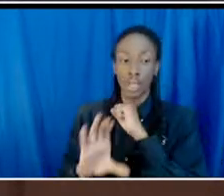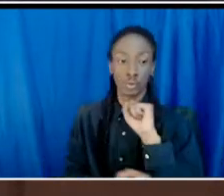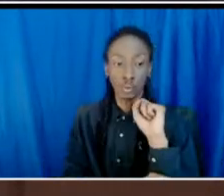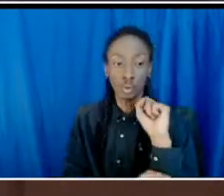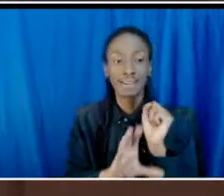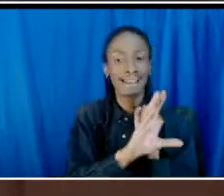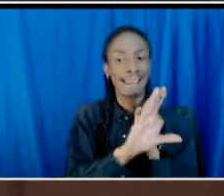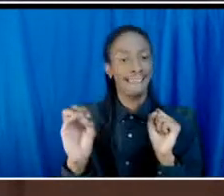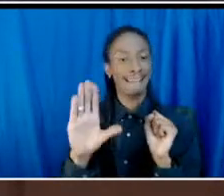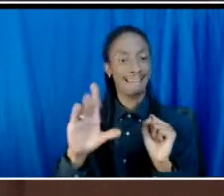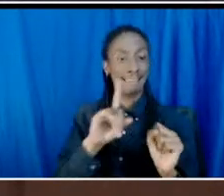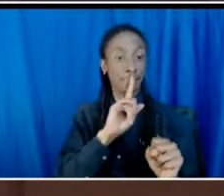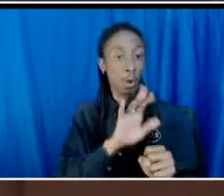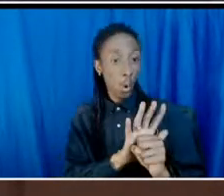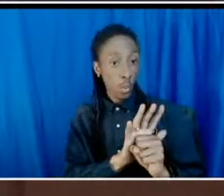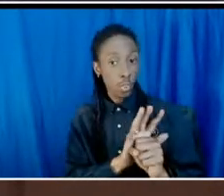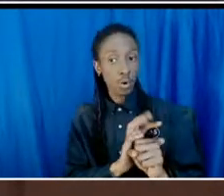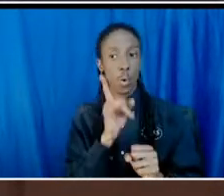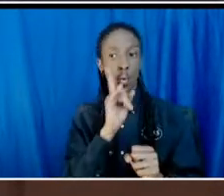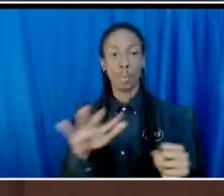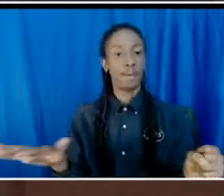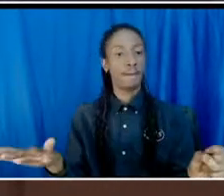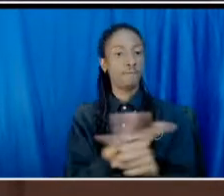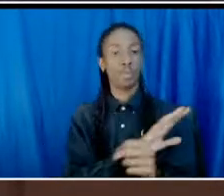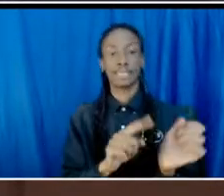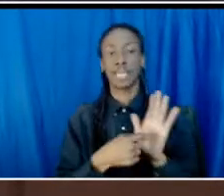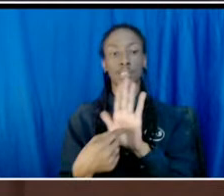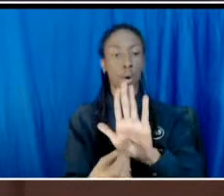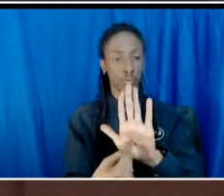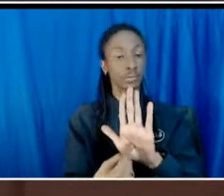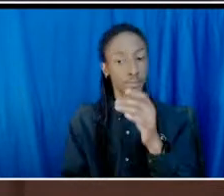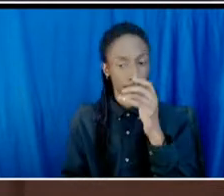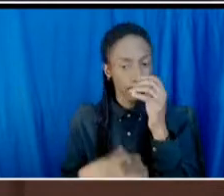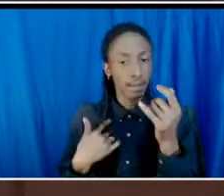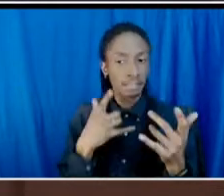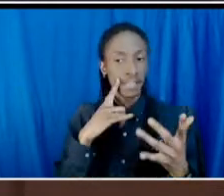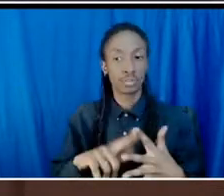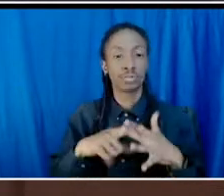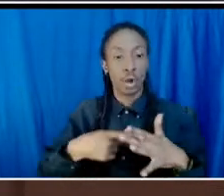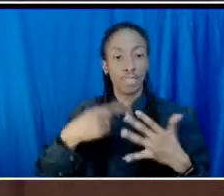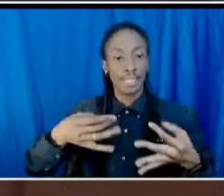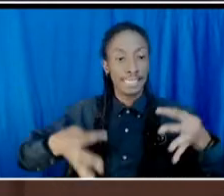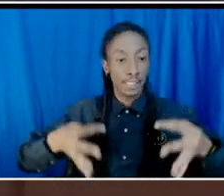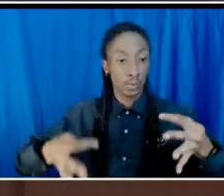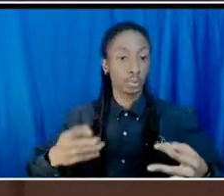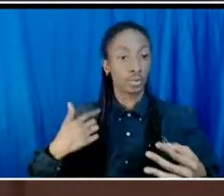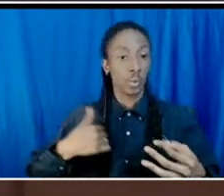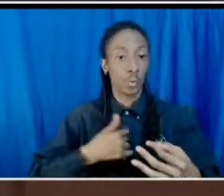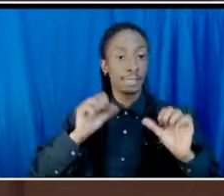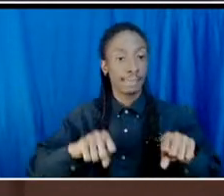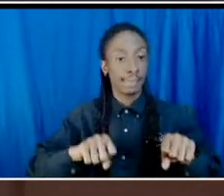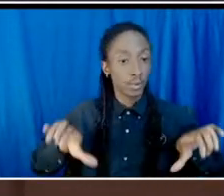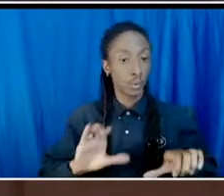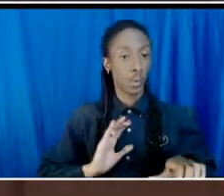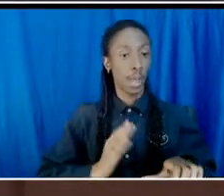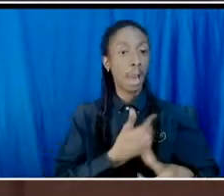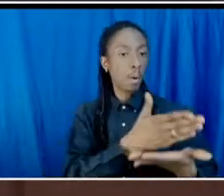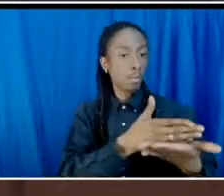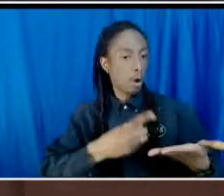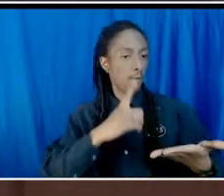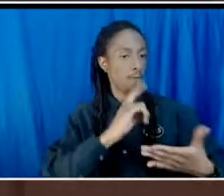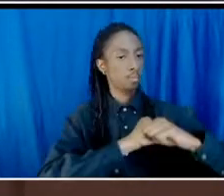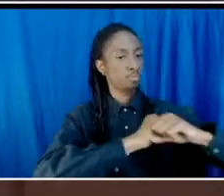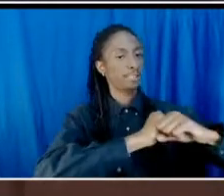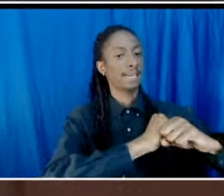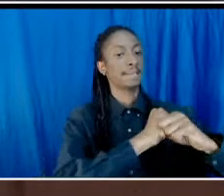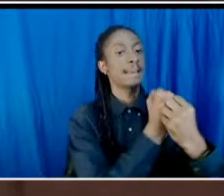his oath will be fully exposed. Now let's get this hearing underway so we can do our part to protect the freedoms that